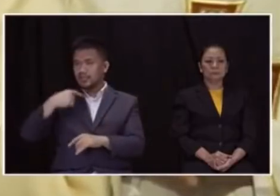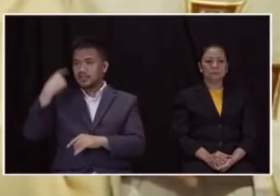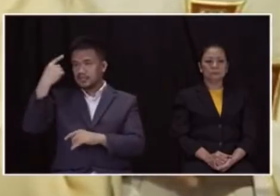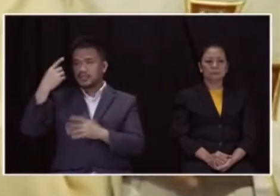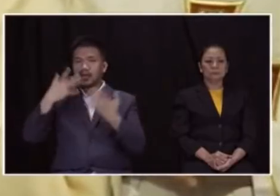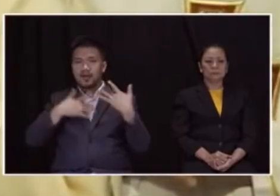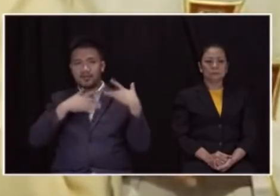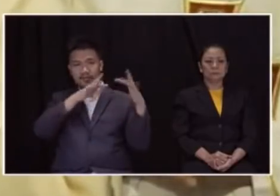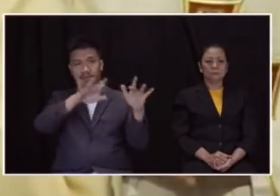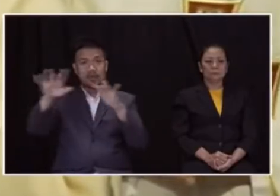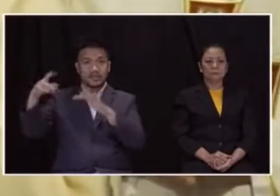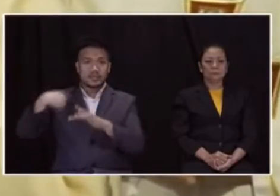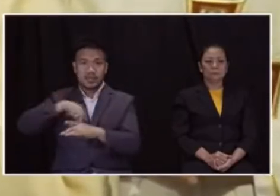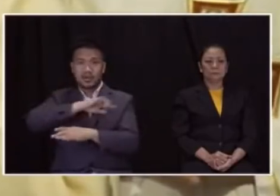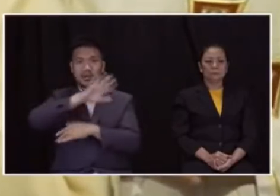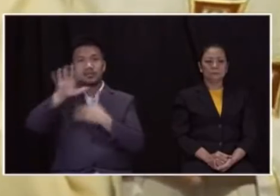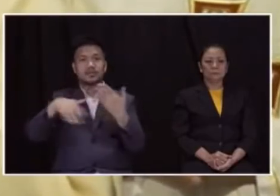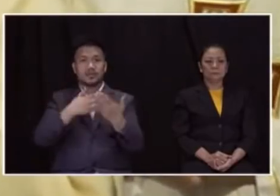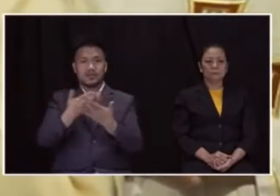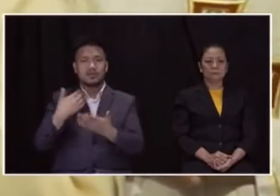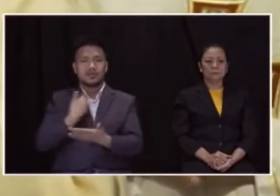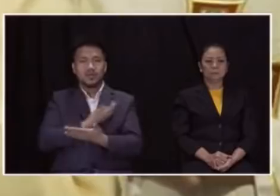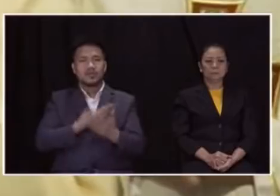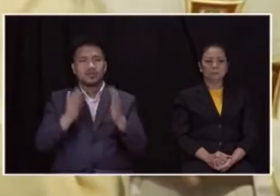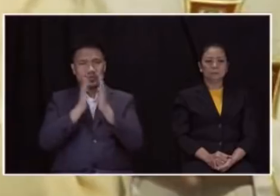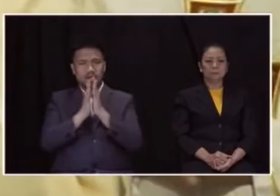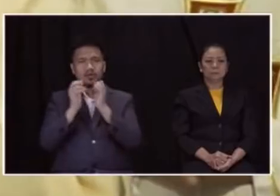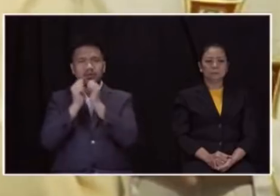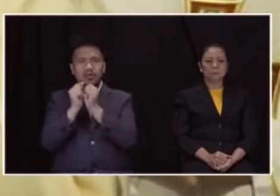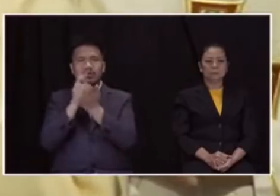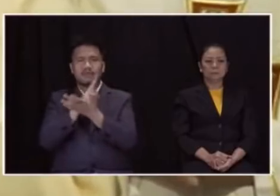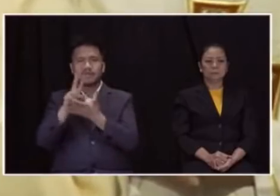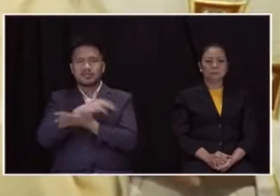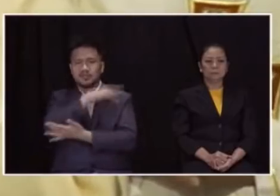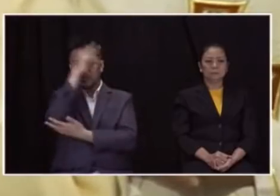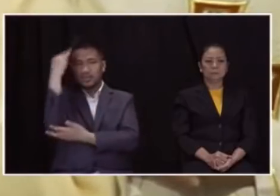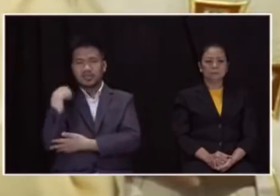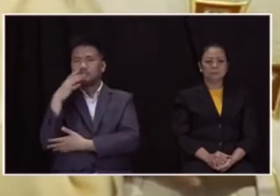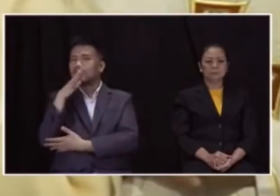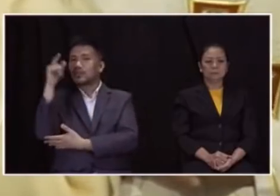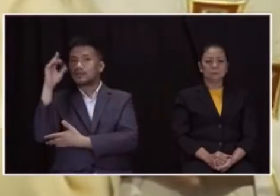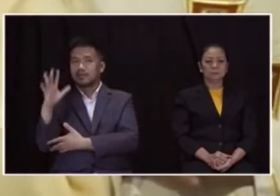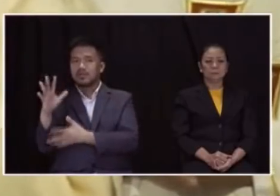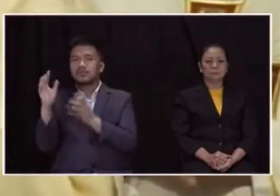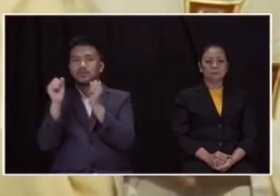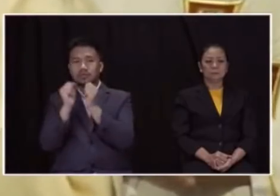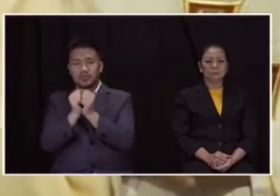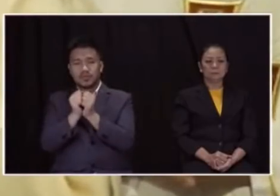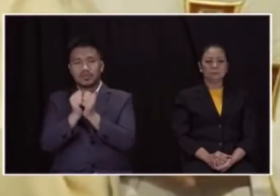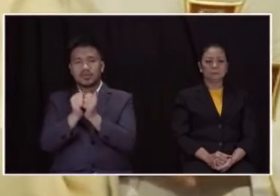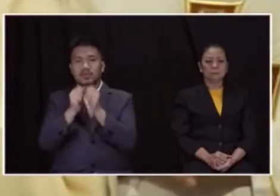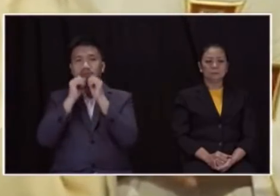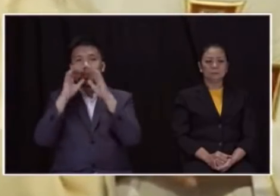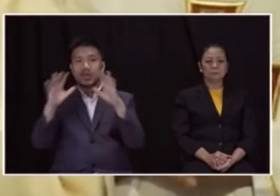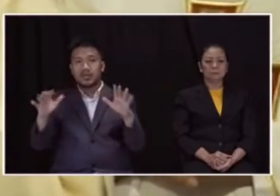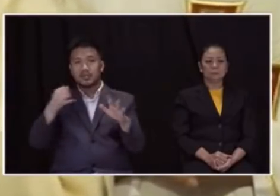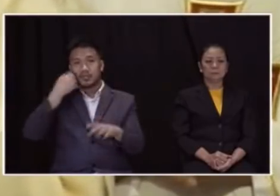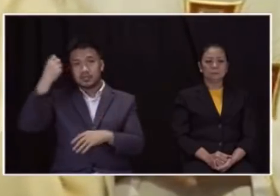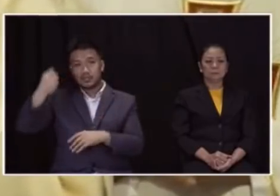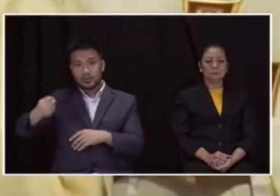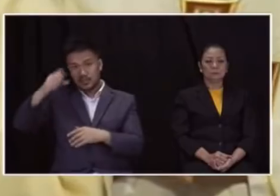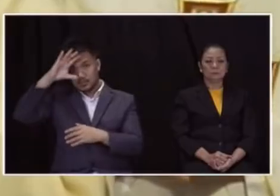Have mercy on us all, we pray, that with the Blessed Virgin Mary, Mother of God, with Blessed